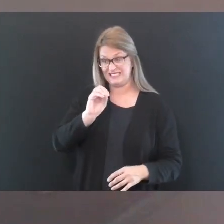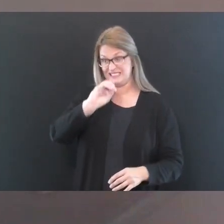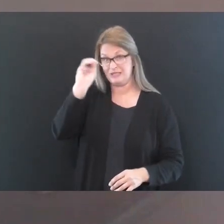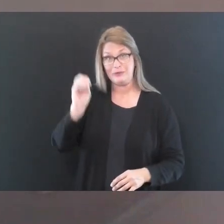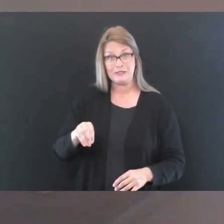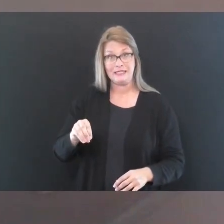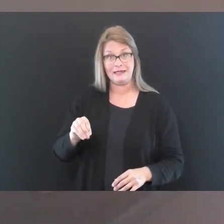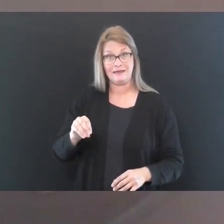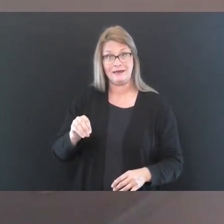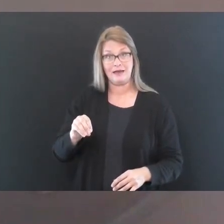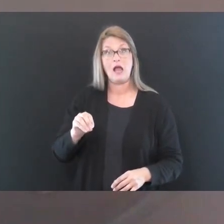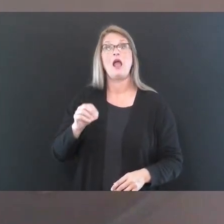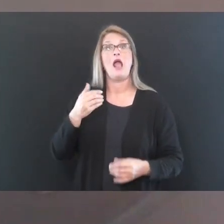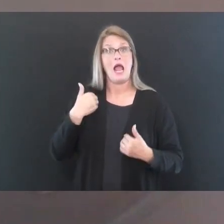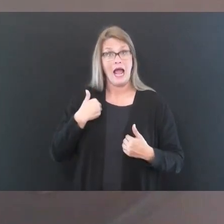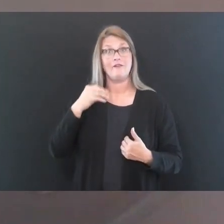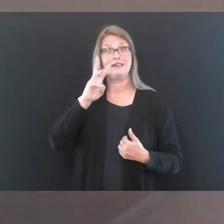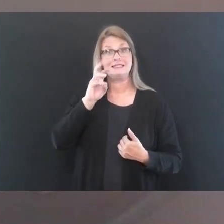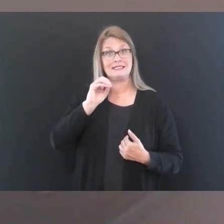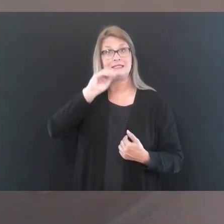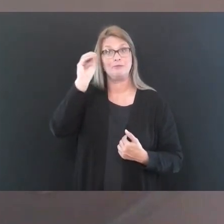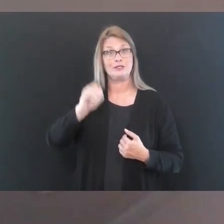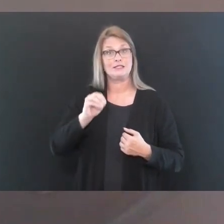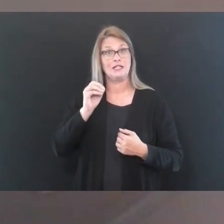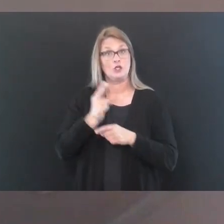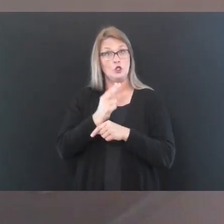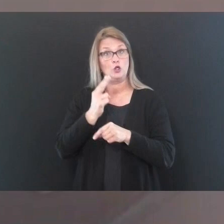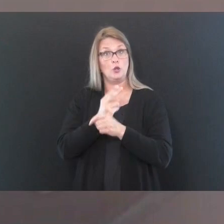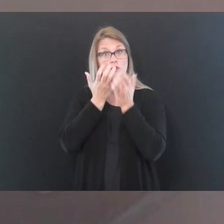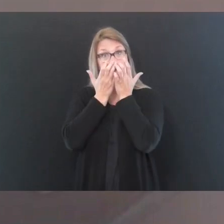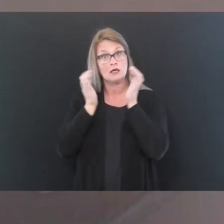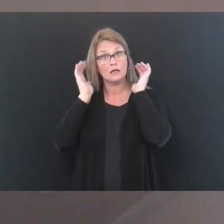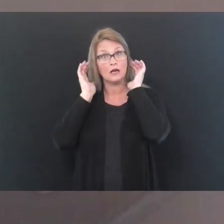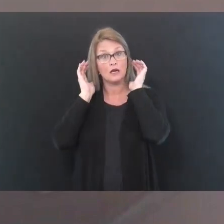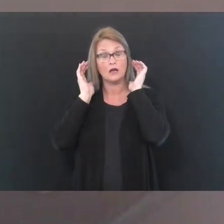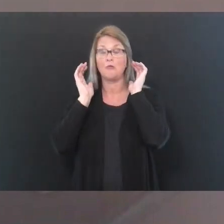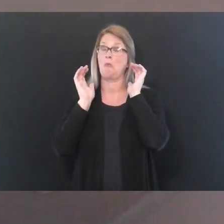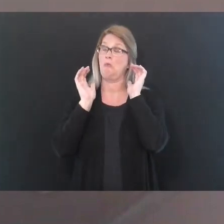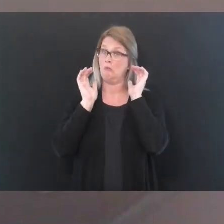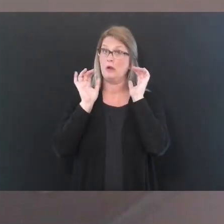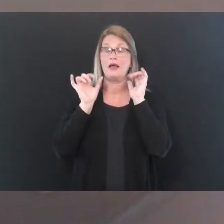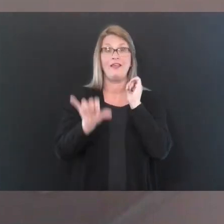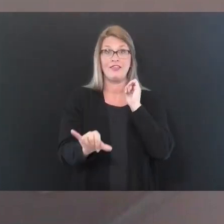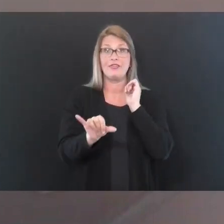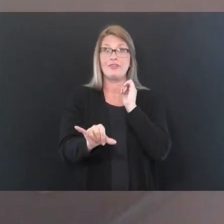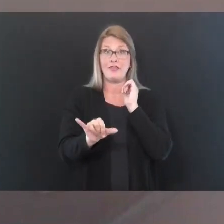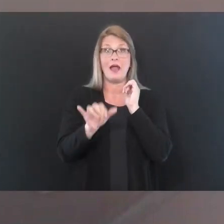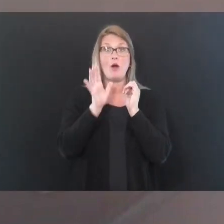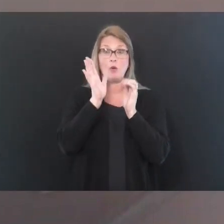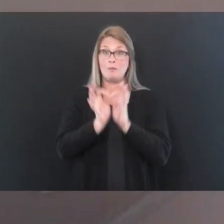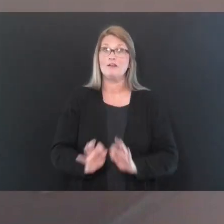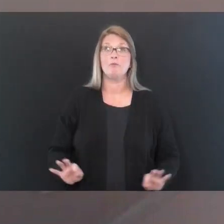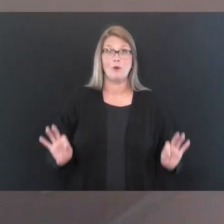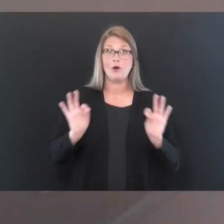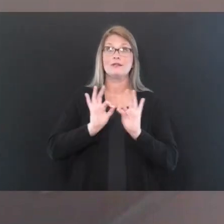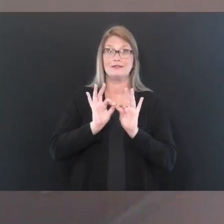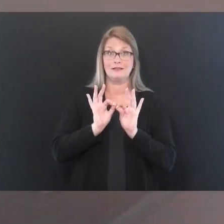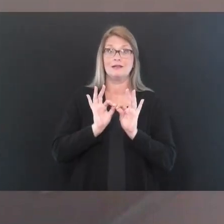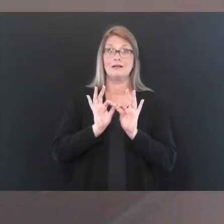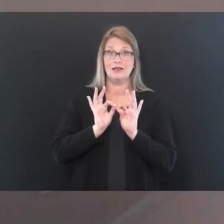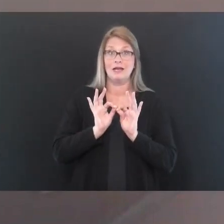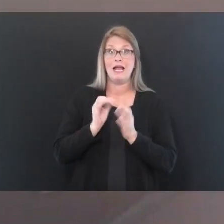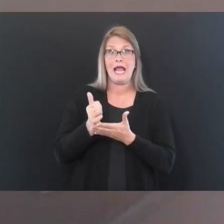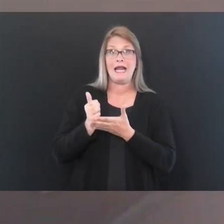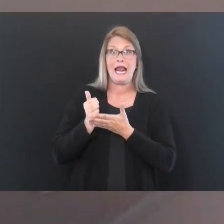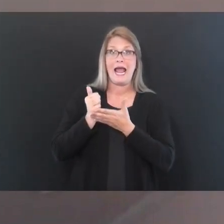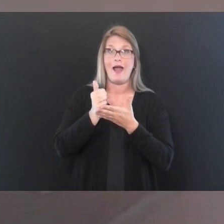have 60% of people wear these face coverings, then that is going to be very important in